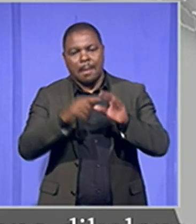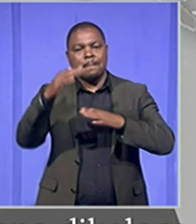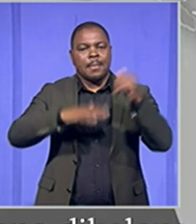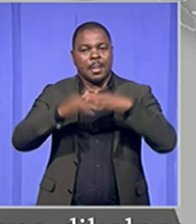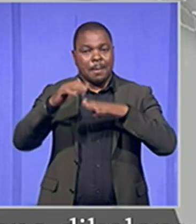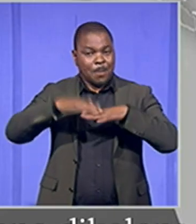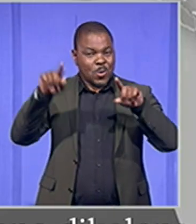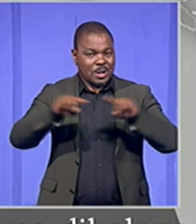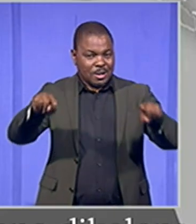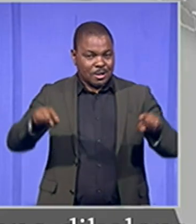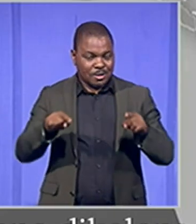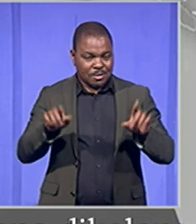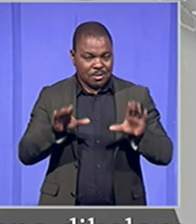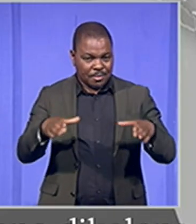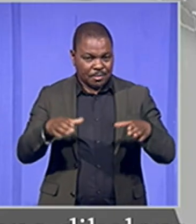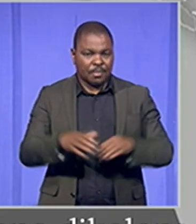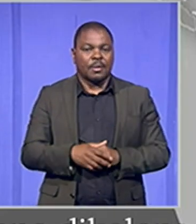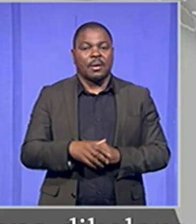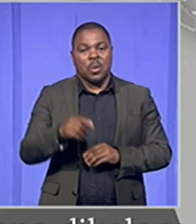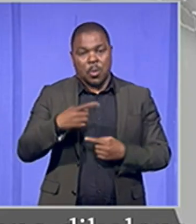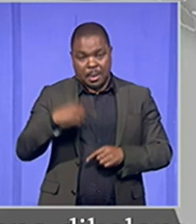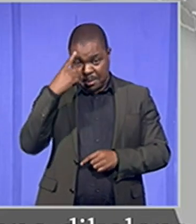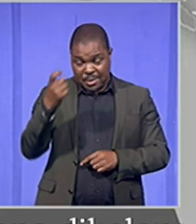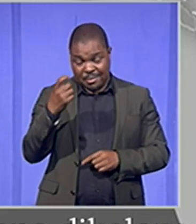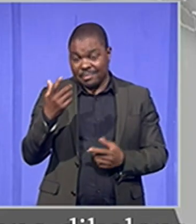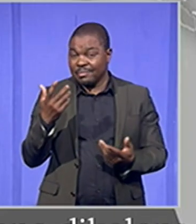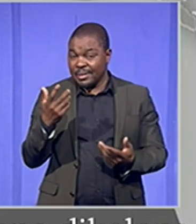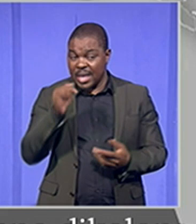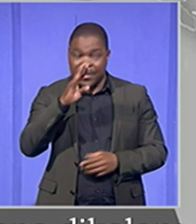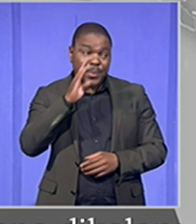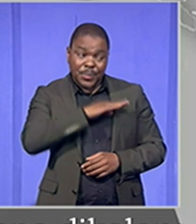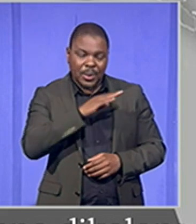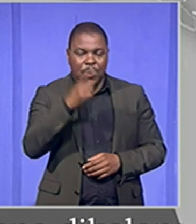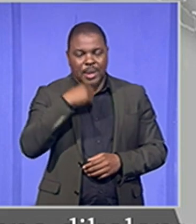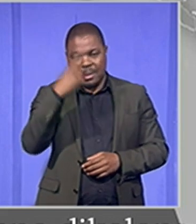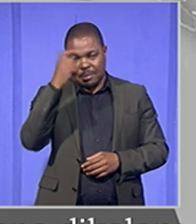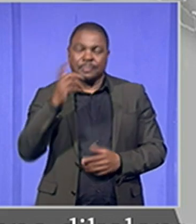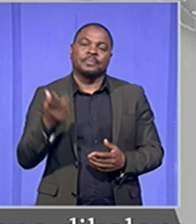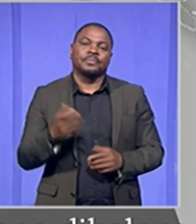if not that, then we are believing that now there will be a question of